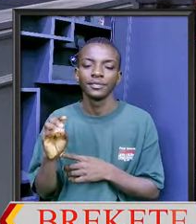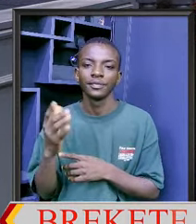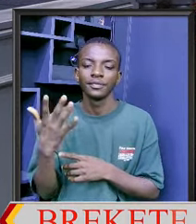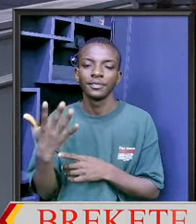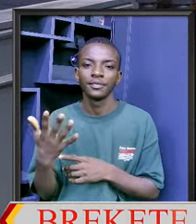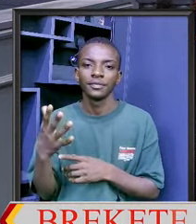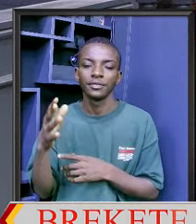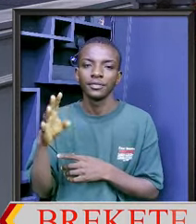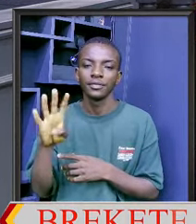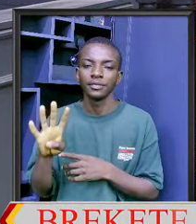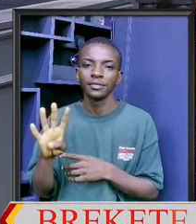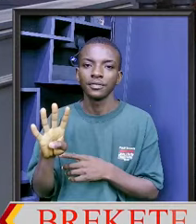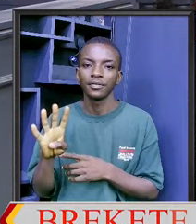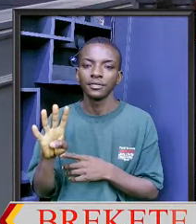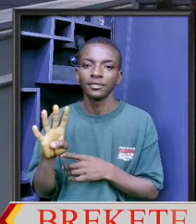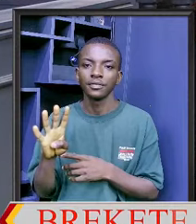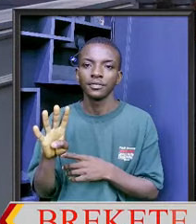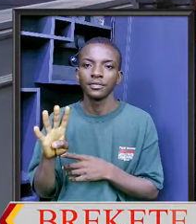54